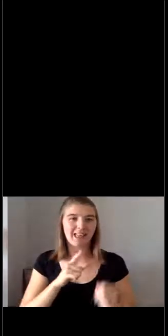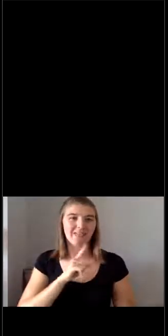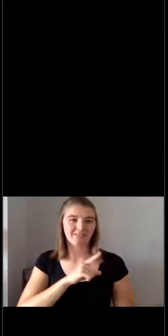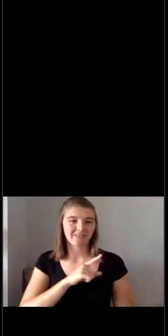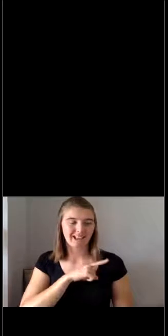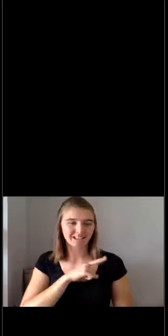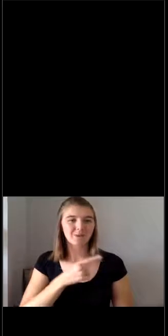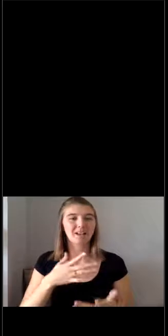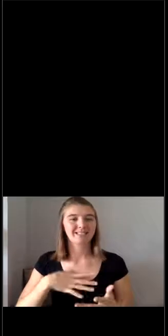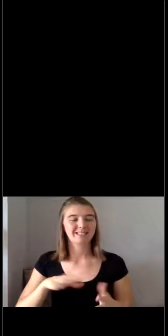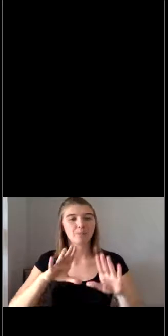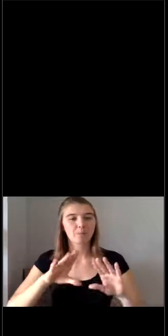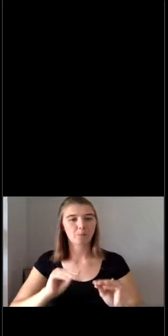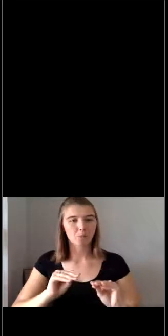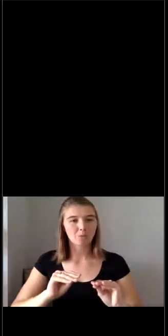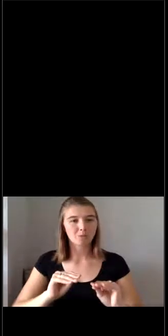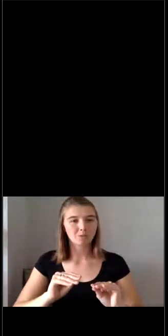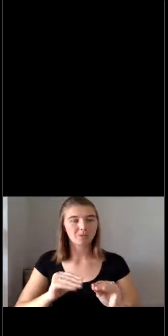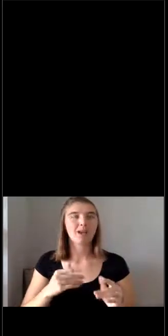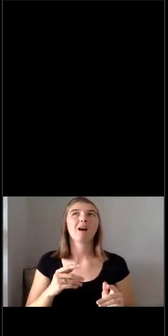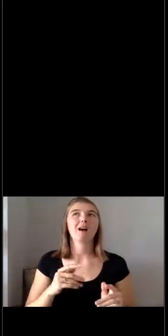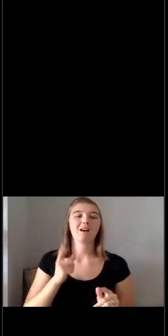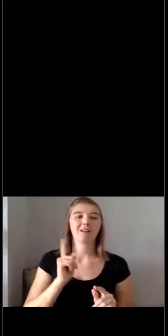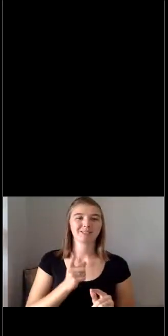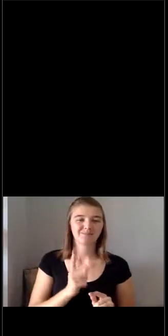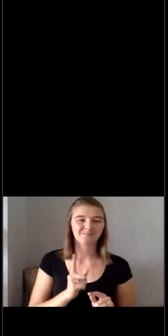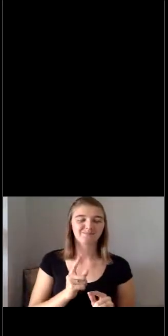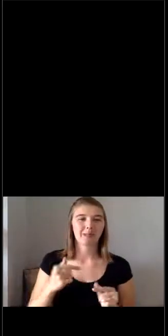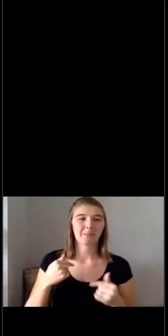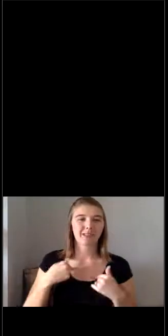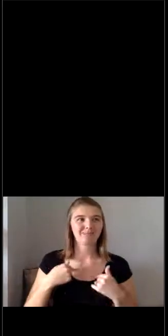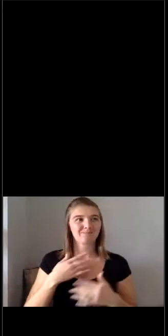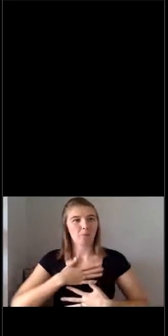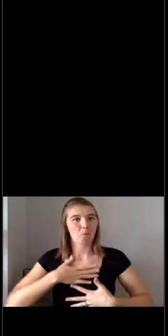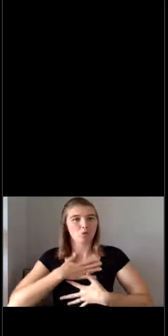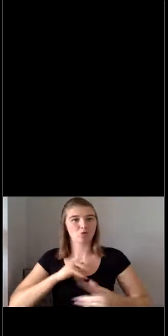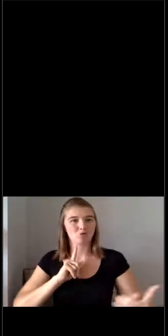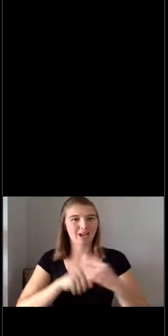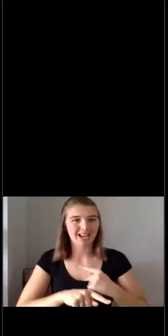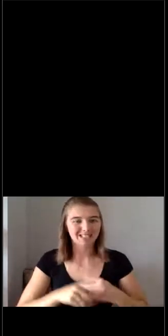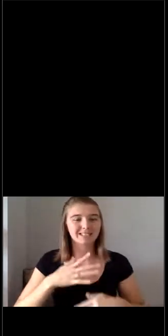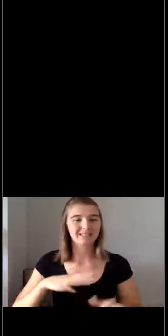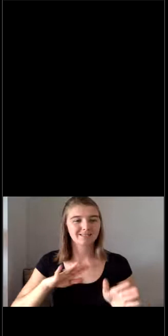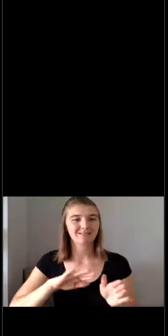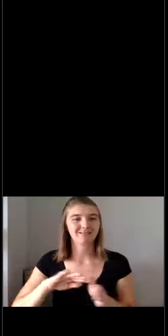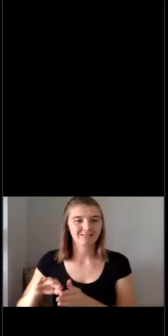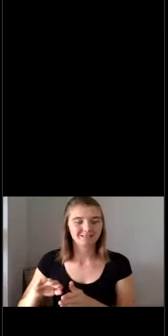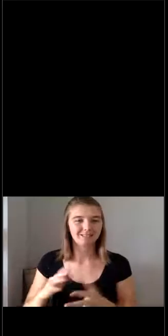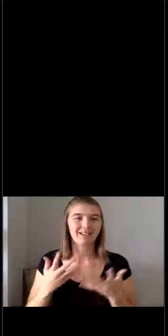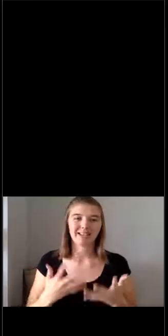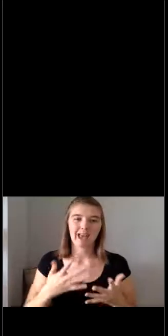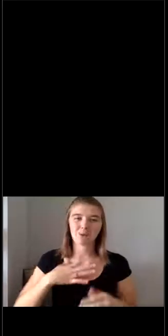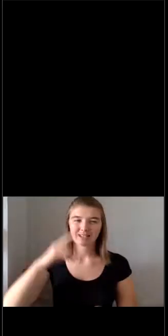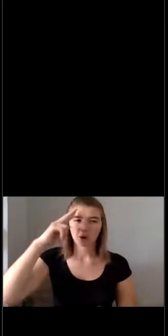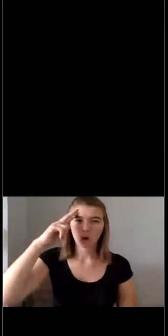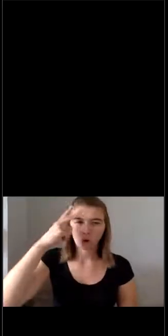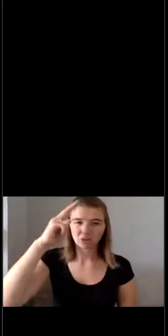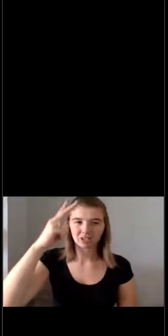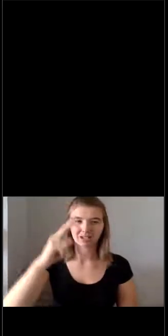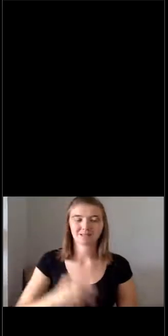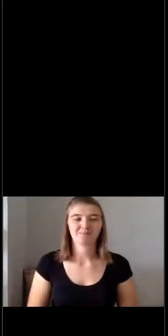the logical brain. That allows us to break the loop and identify more effective next steps. So the three main elements,